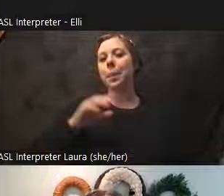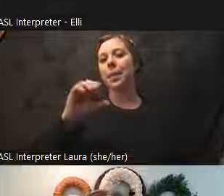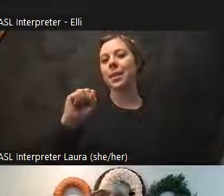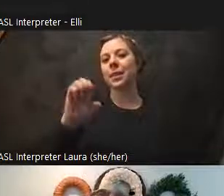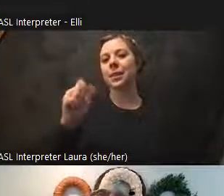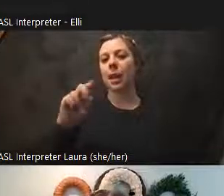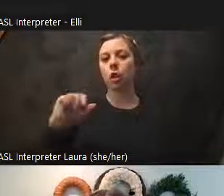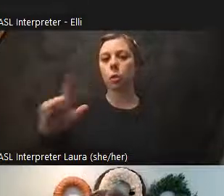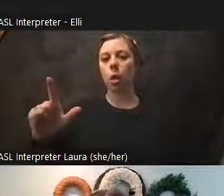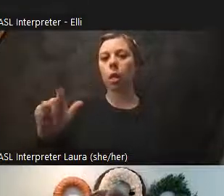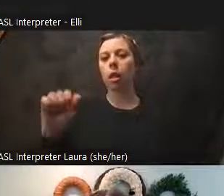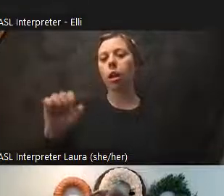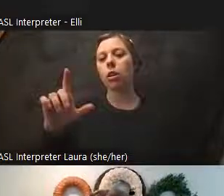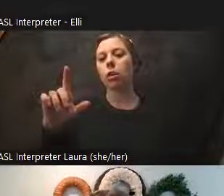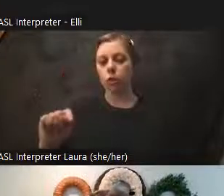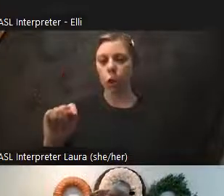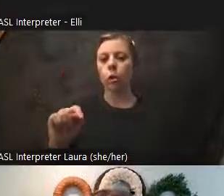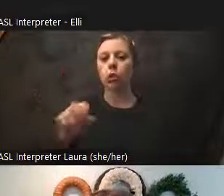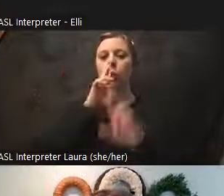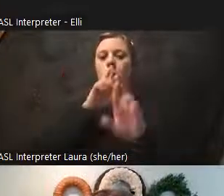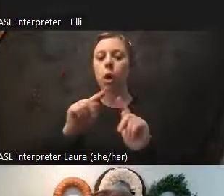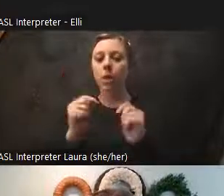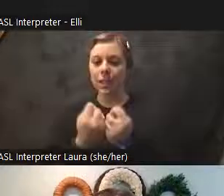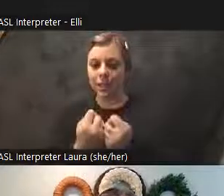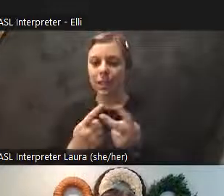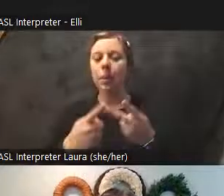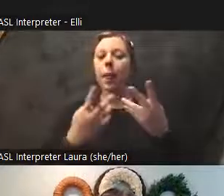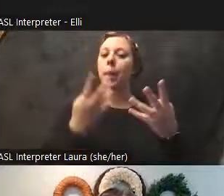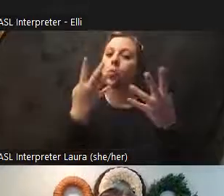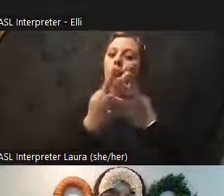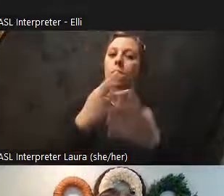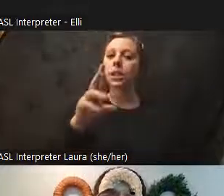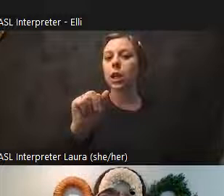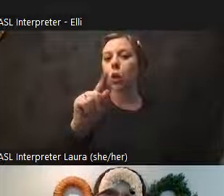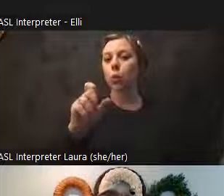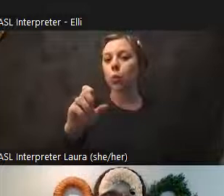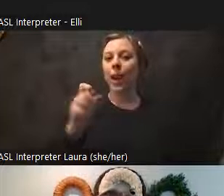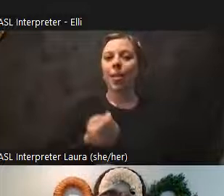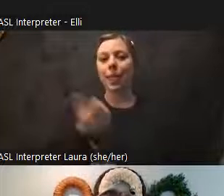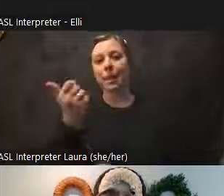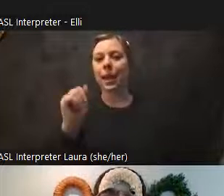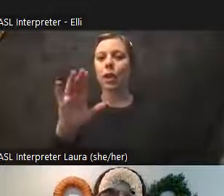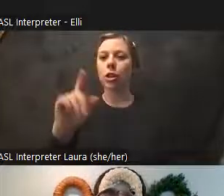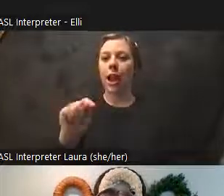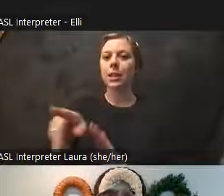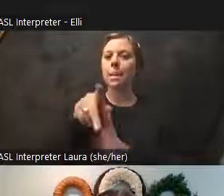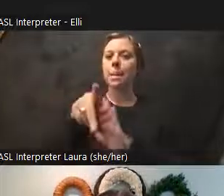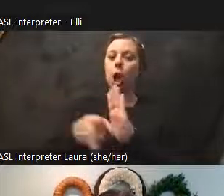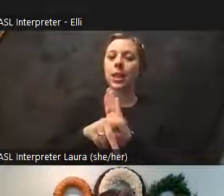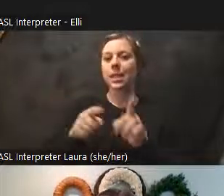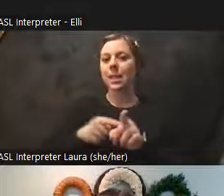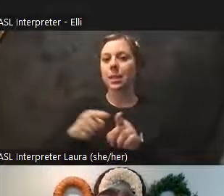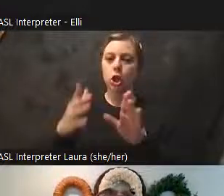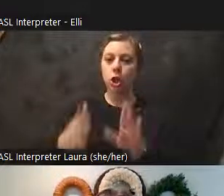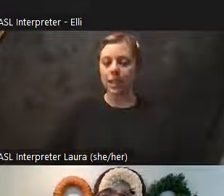Team and Prison Rape Elimination Act Policy Specialist. I'm so excited to be here with you